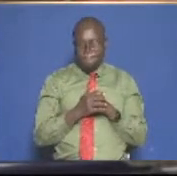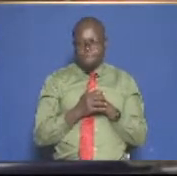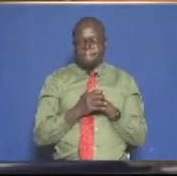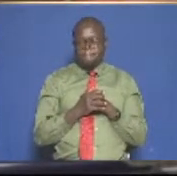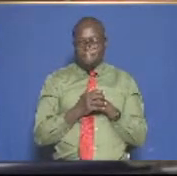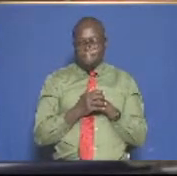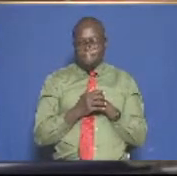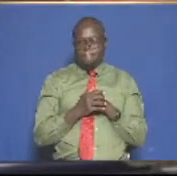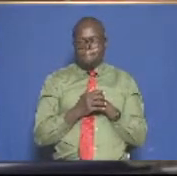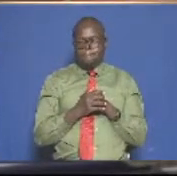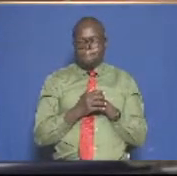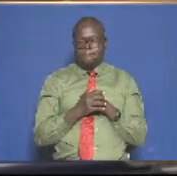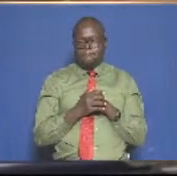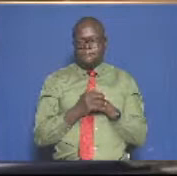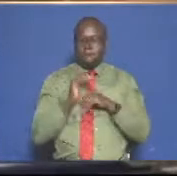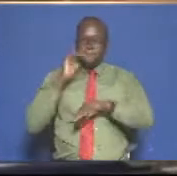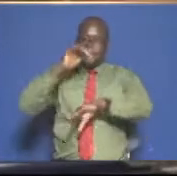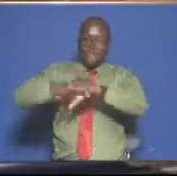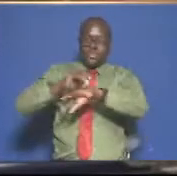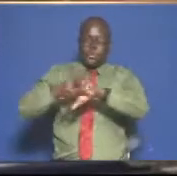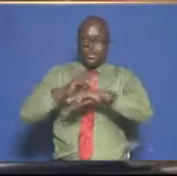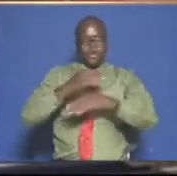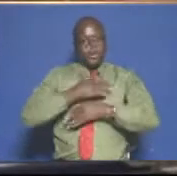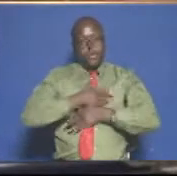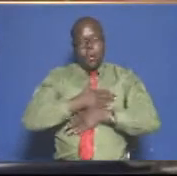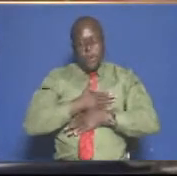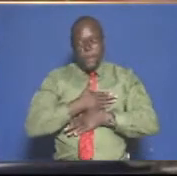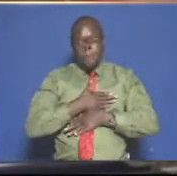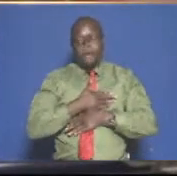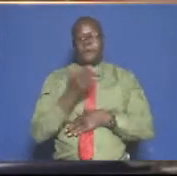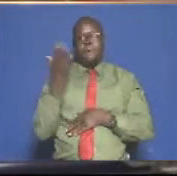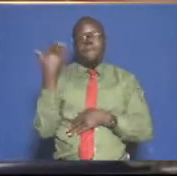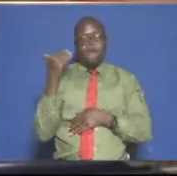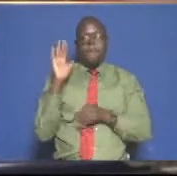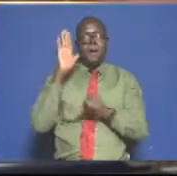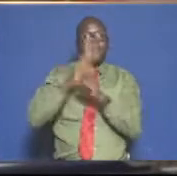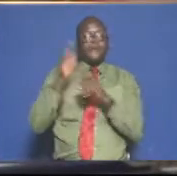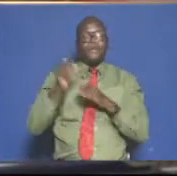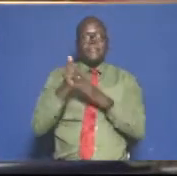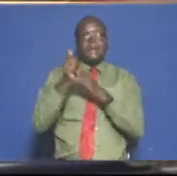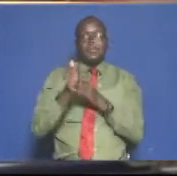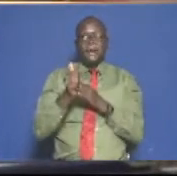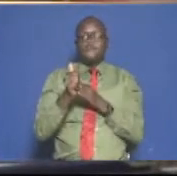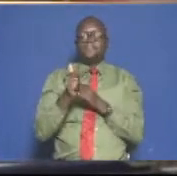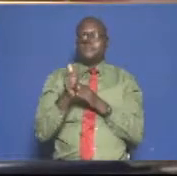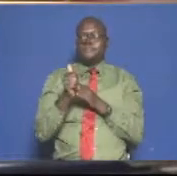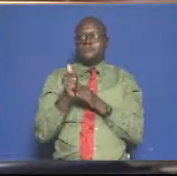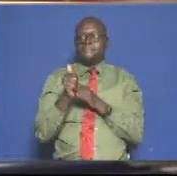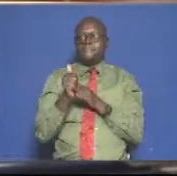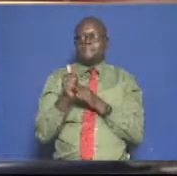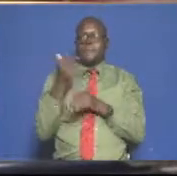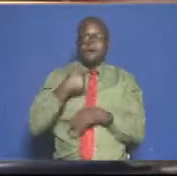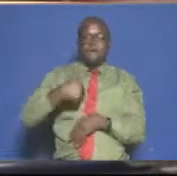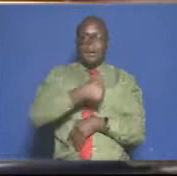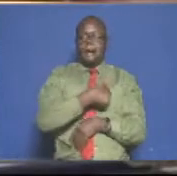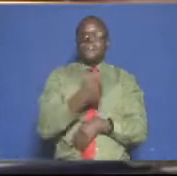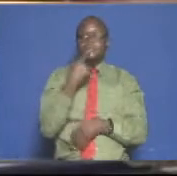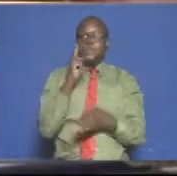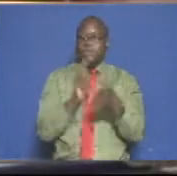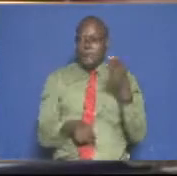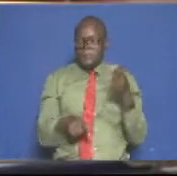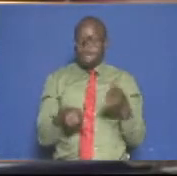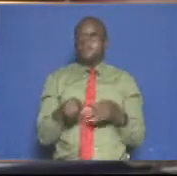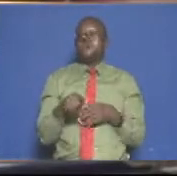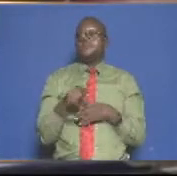let's not say be kind. The honorable former majority leader says be kind. For us, we say our